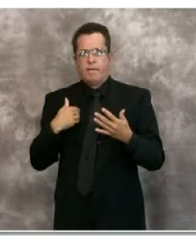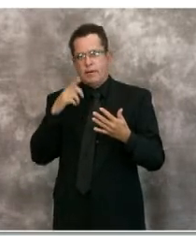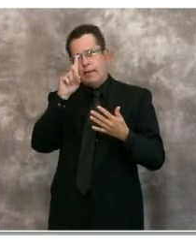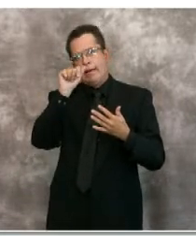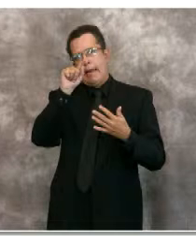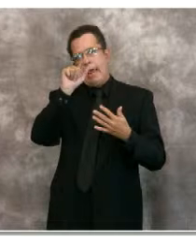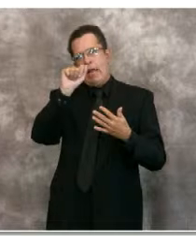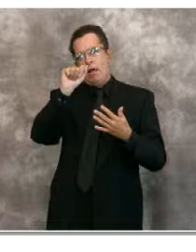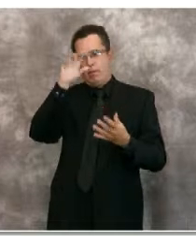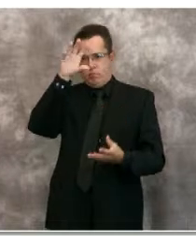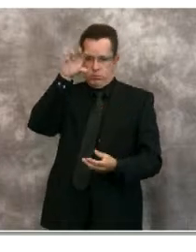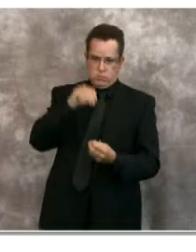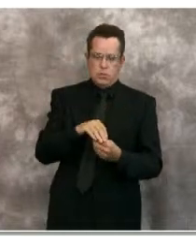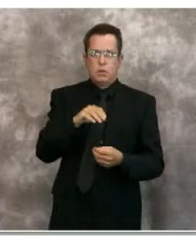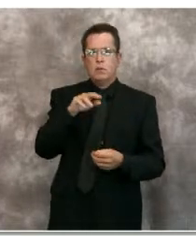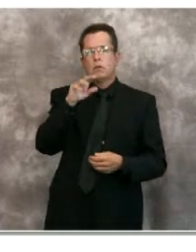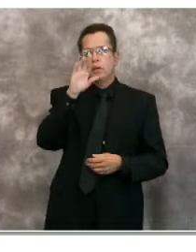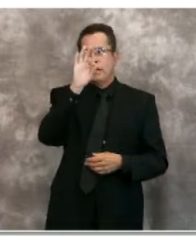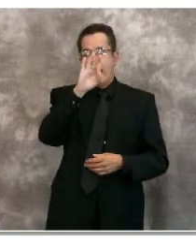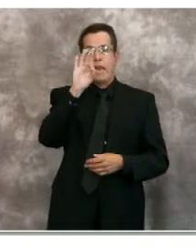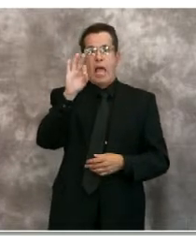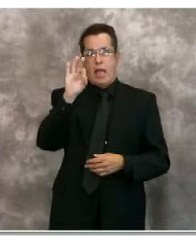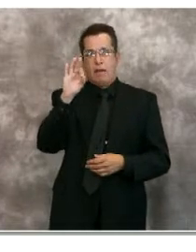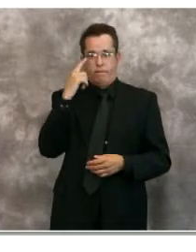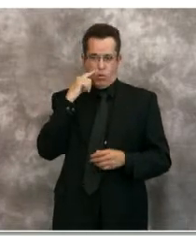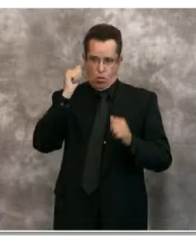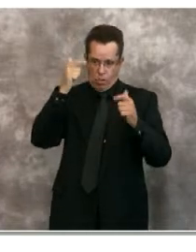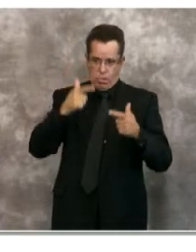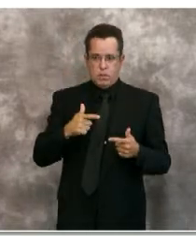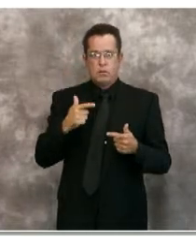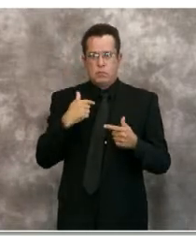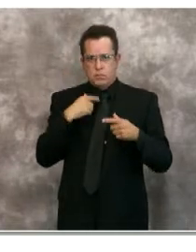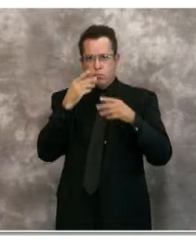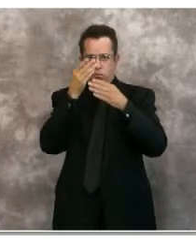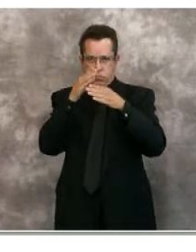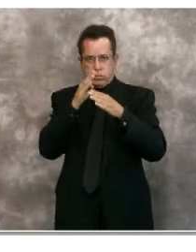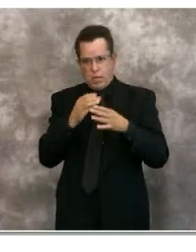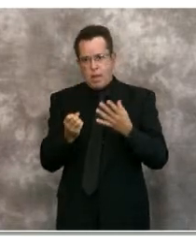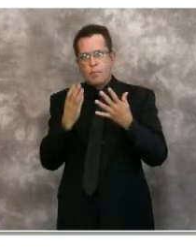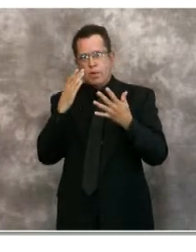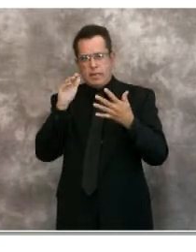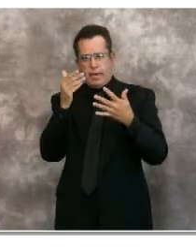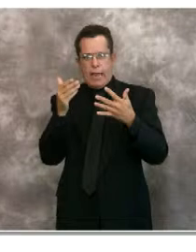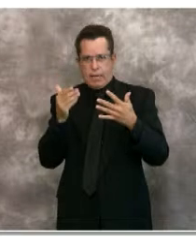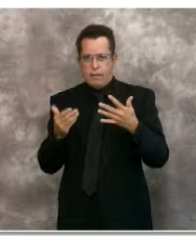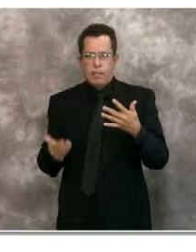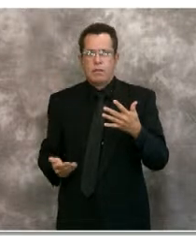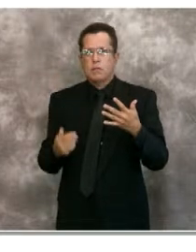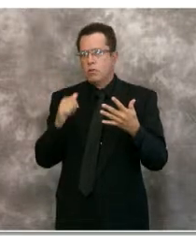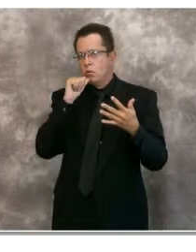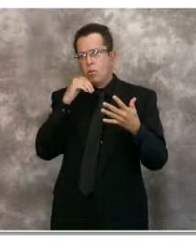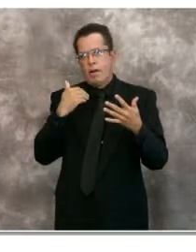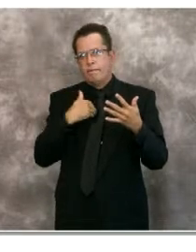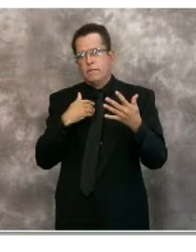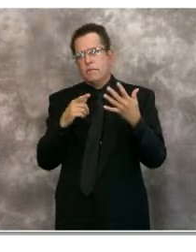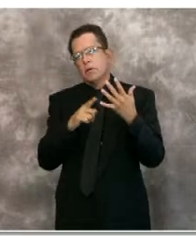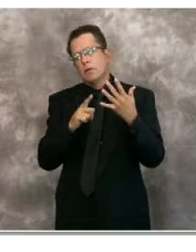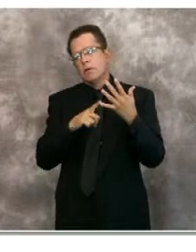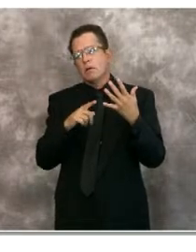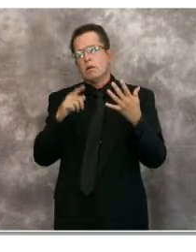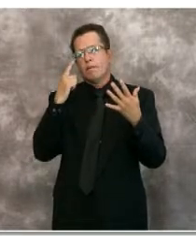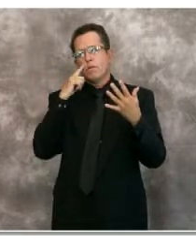99, or 309 of the 313 total, which means we do not have race ethnicity date for